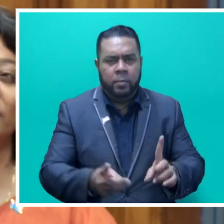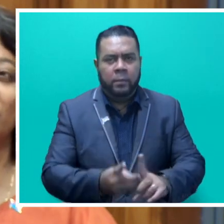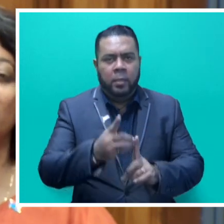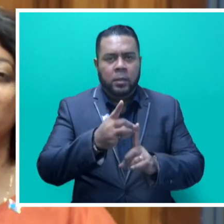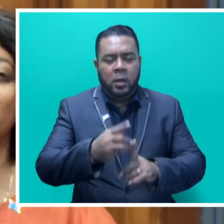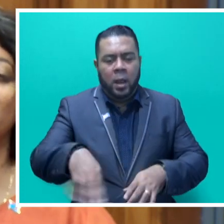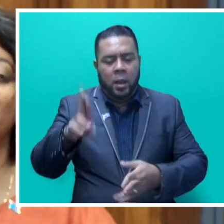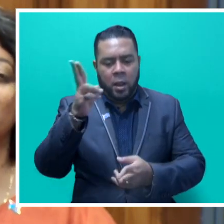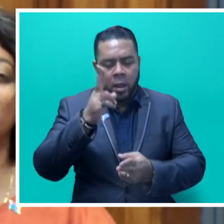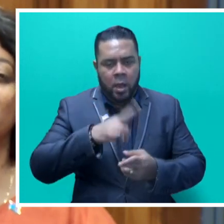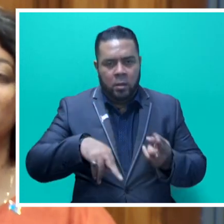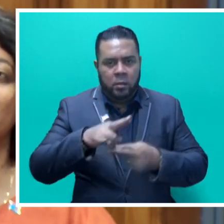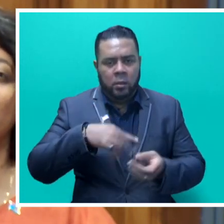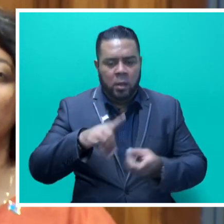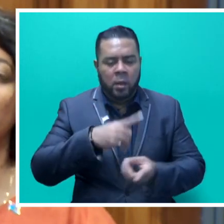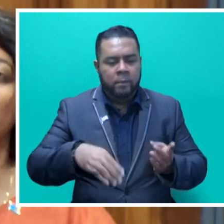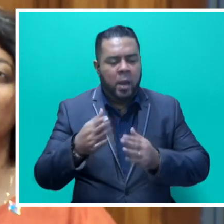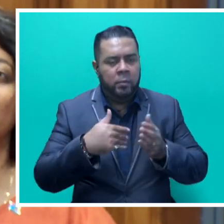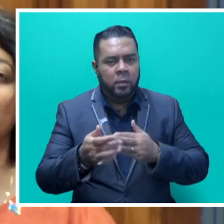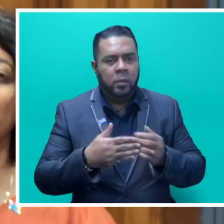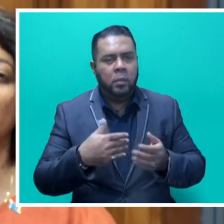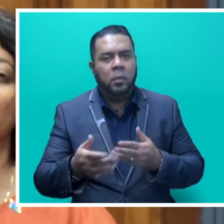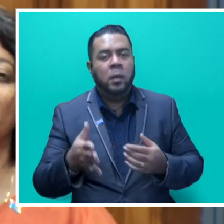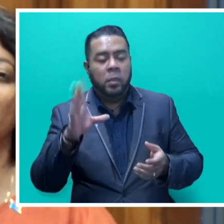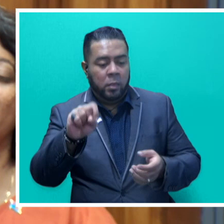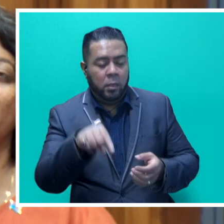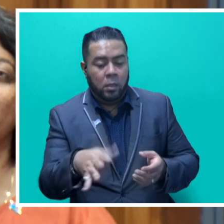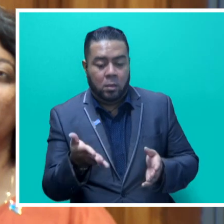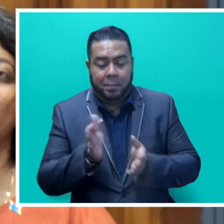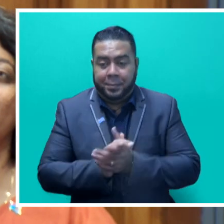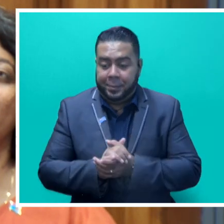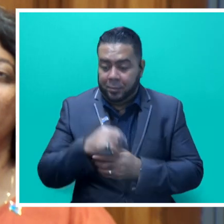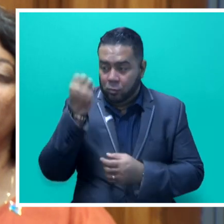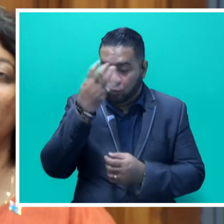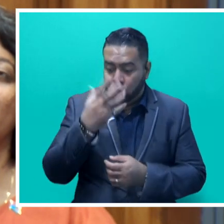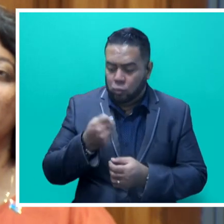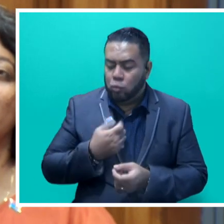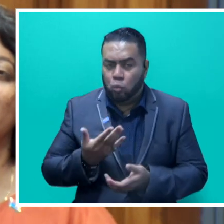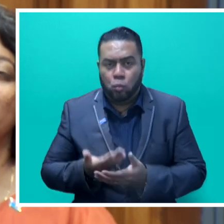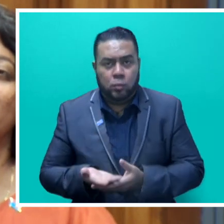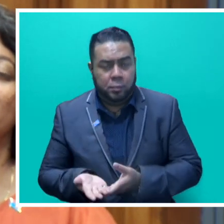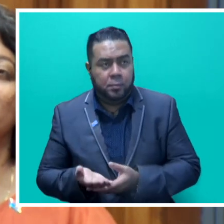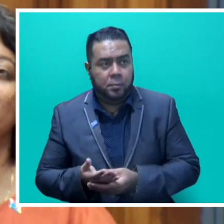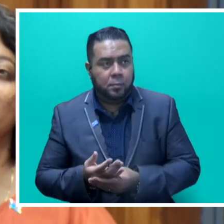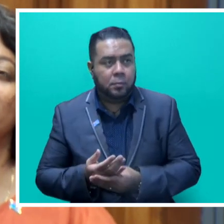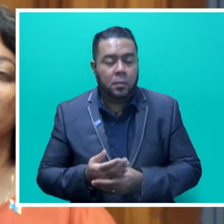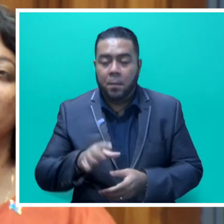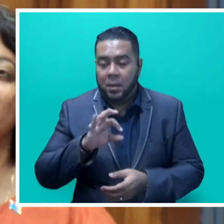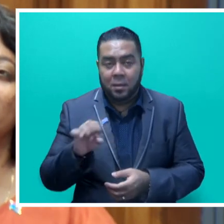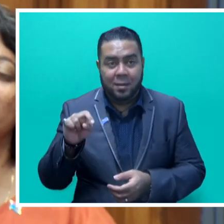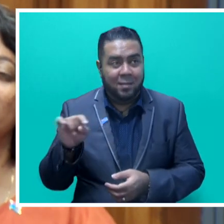disaster management. To a certain extent, Gorongoro and Matelubena may apply here as well, but